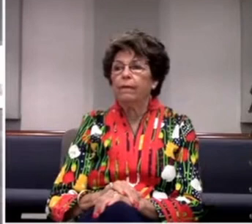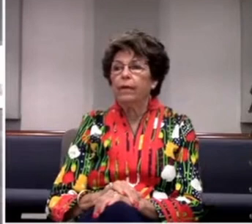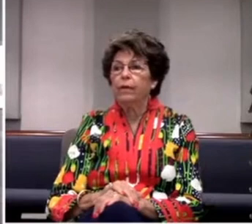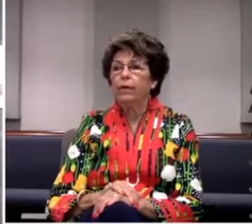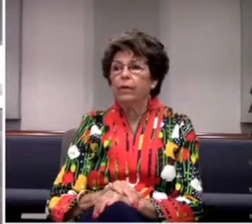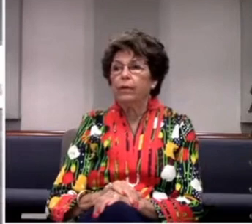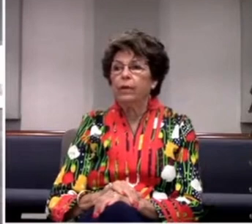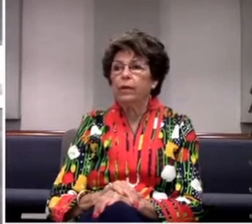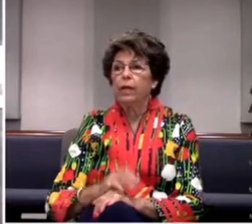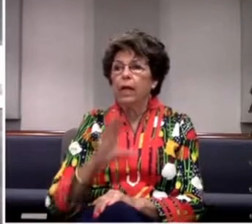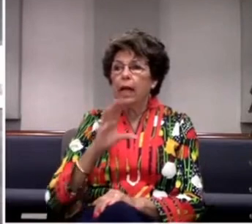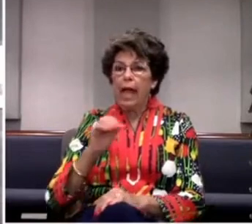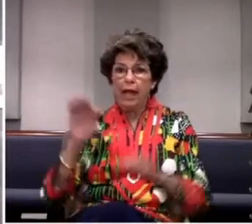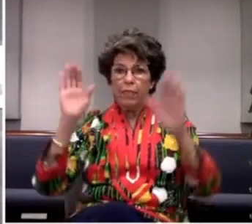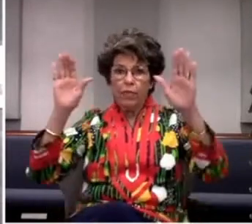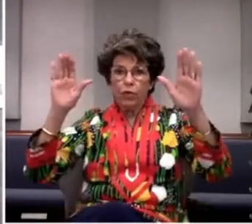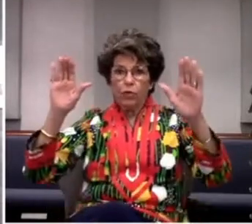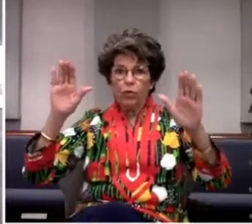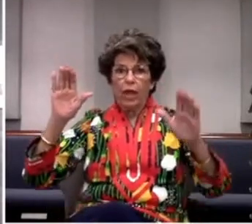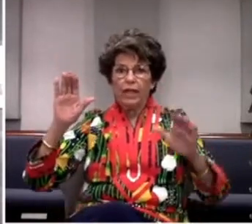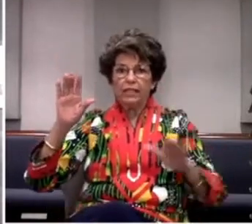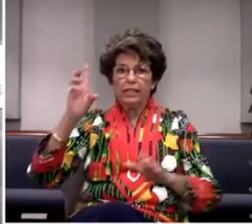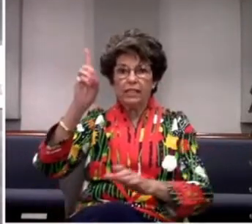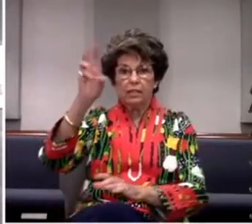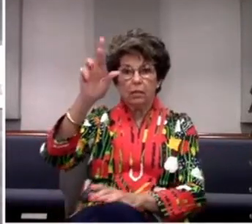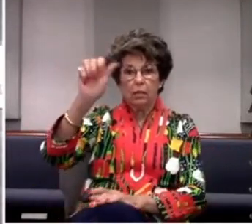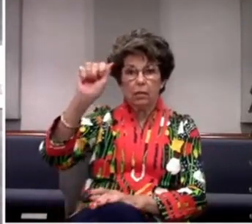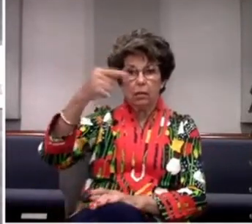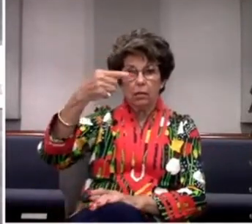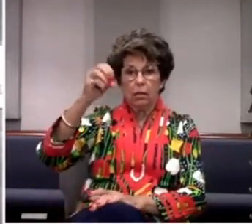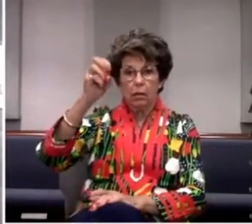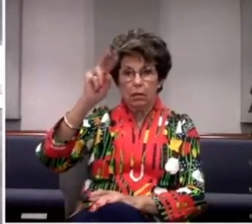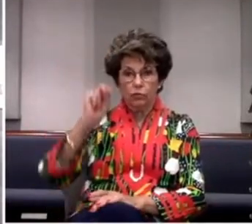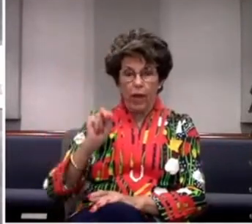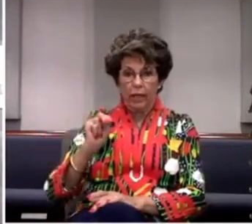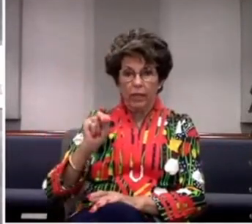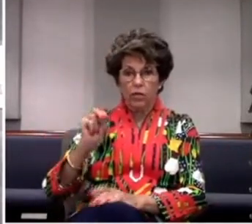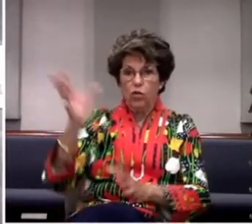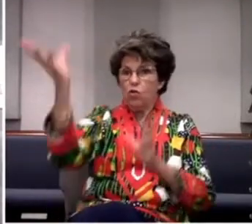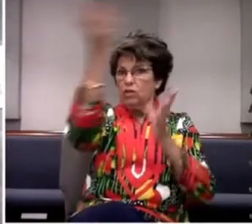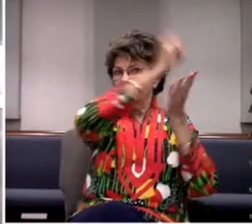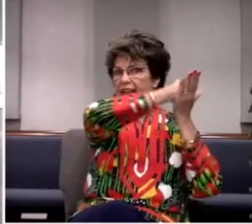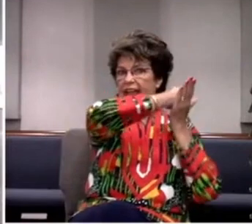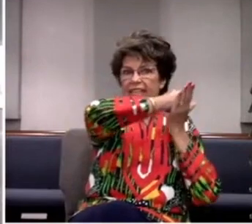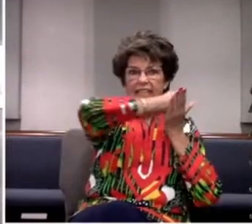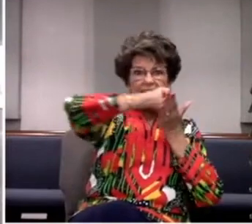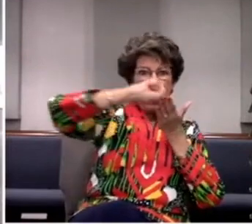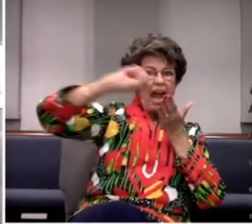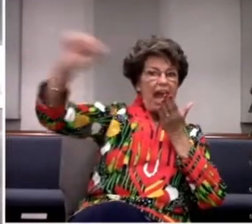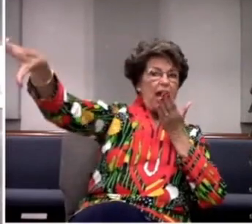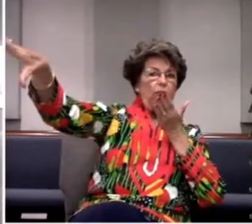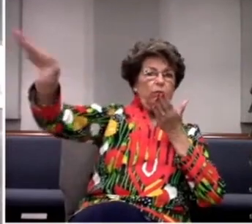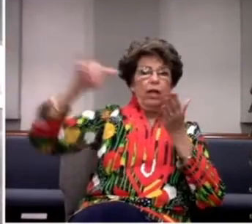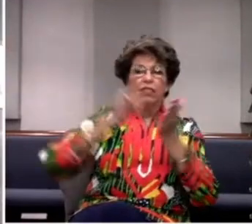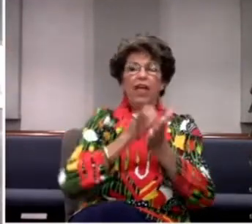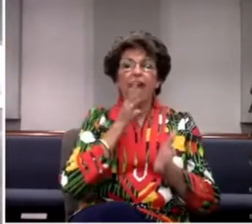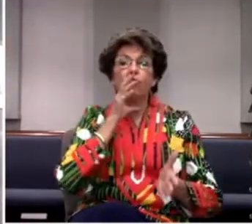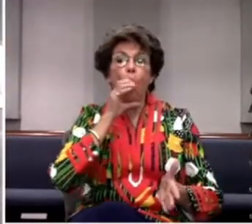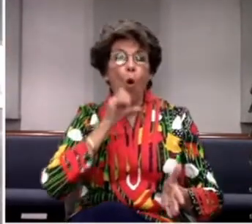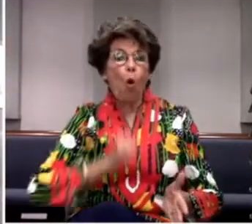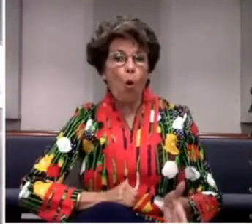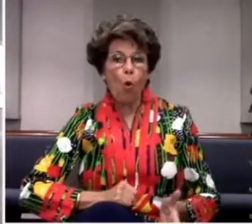9. And the great dragon was cast out, that old